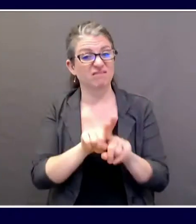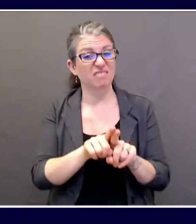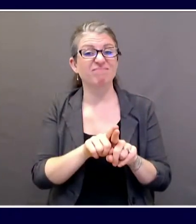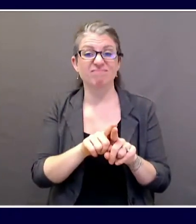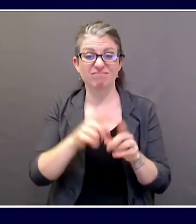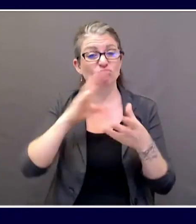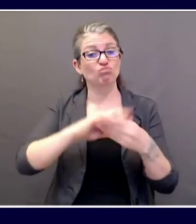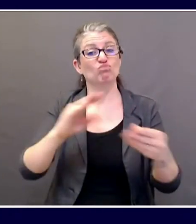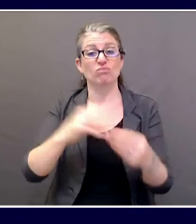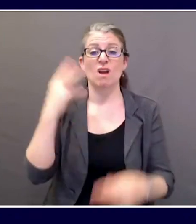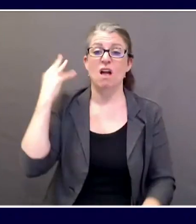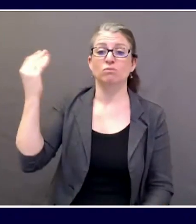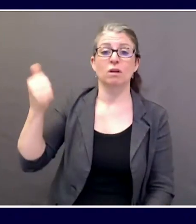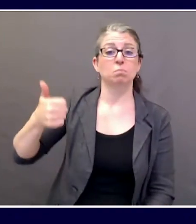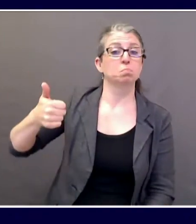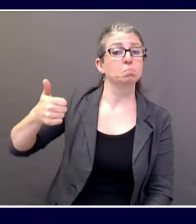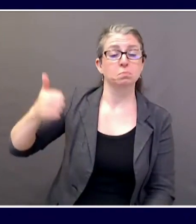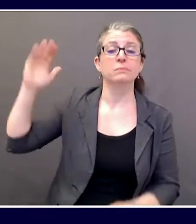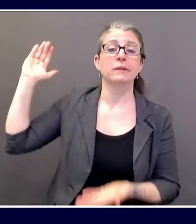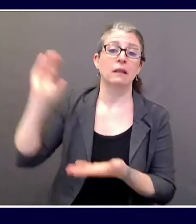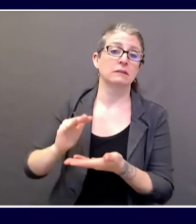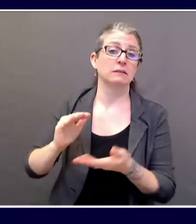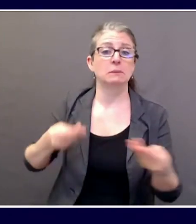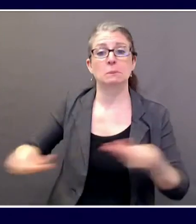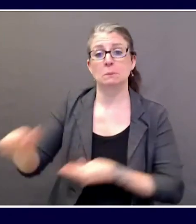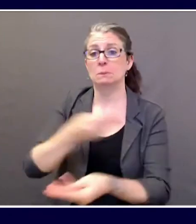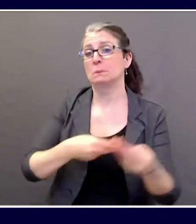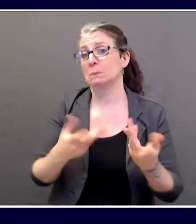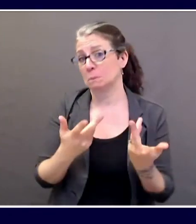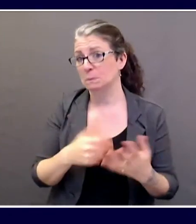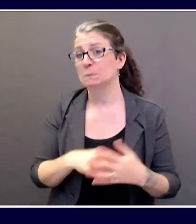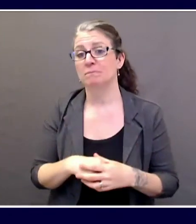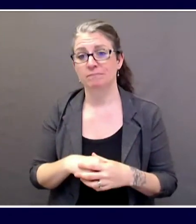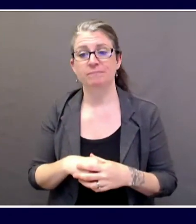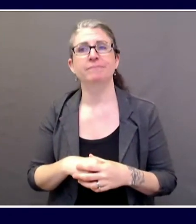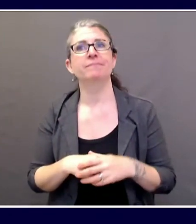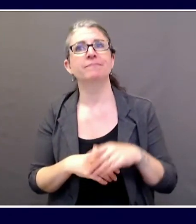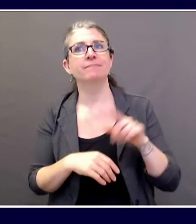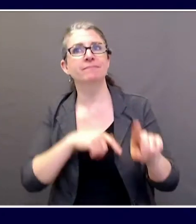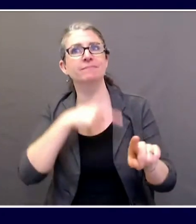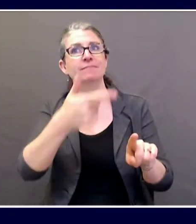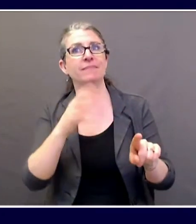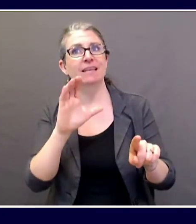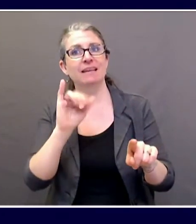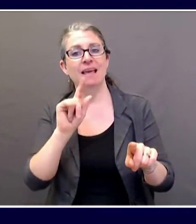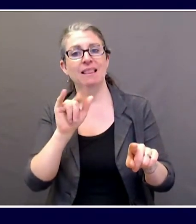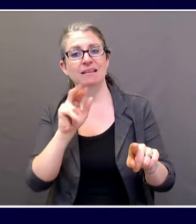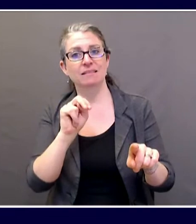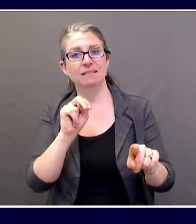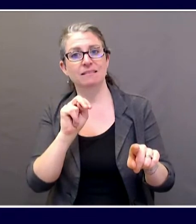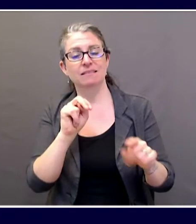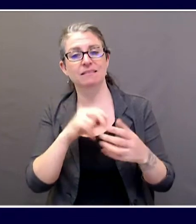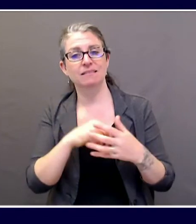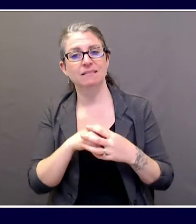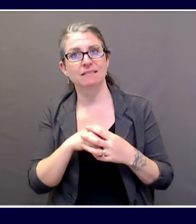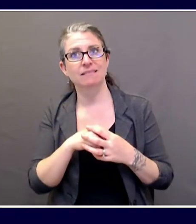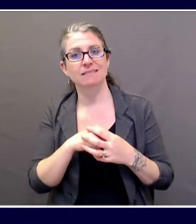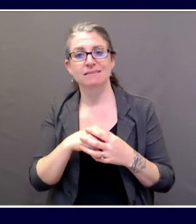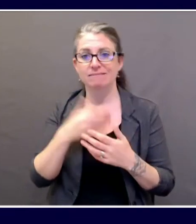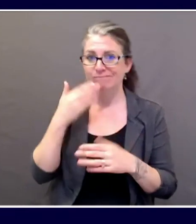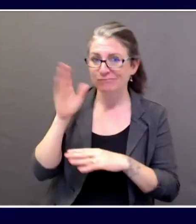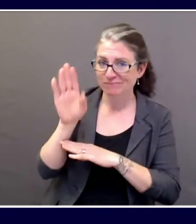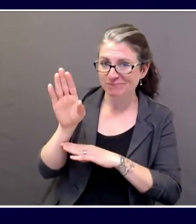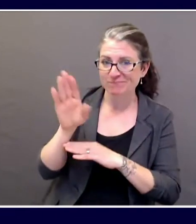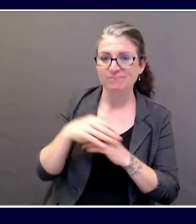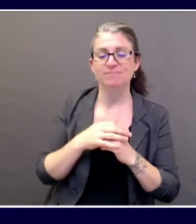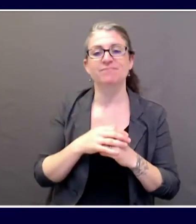Let me turn next to Caitlin Andrew. Good afternoon, Dr. Shah. When the vaccine effort first